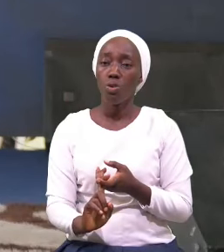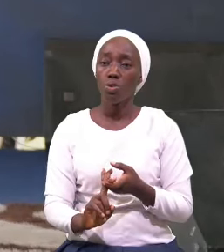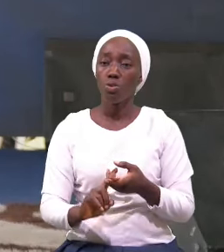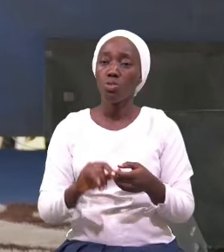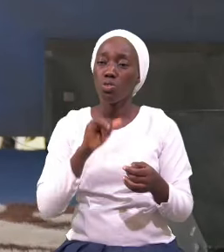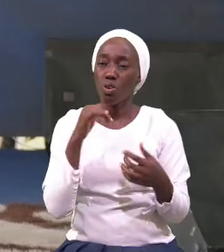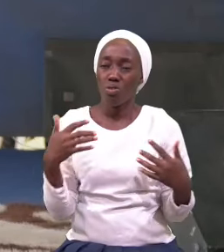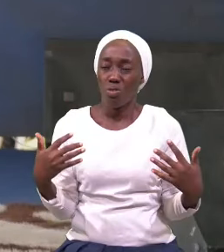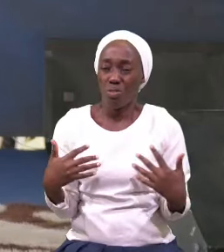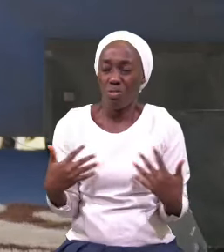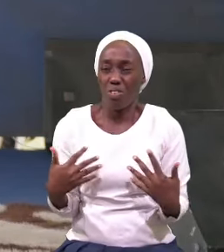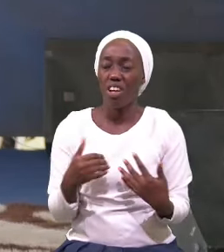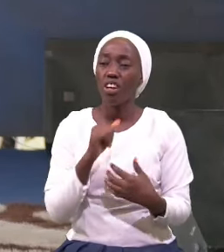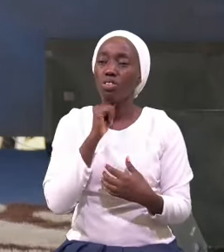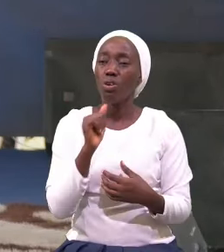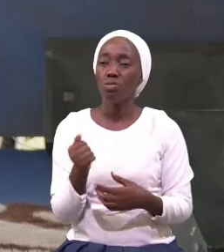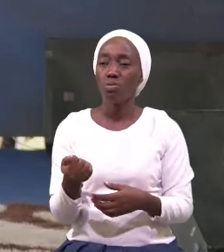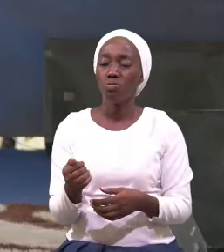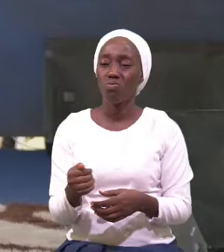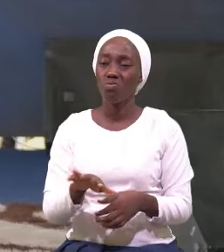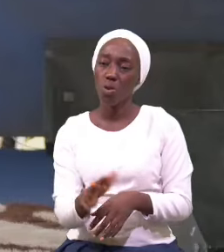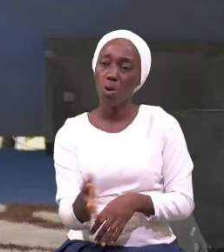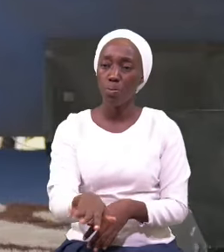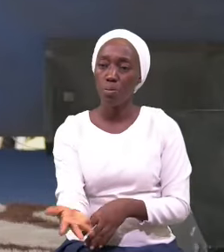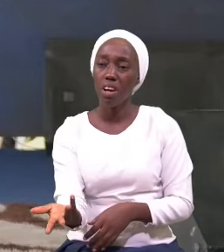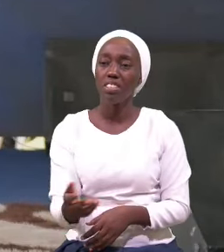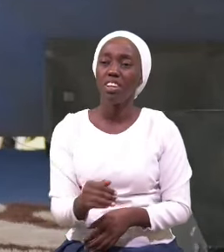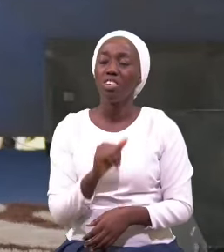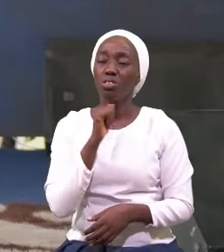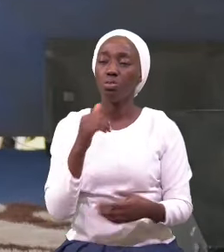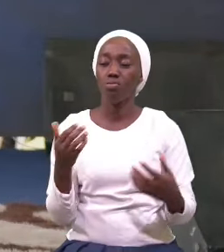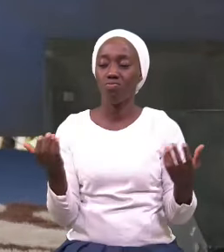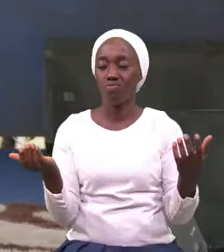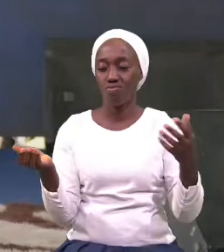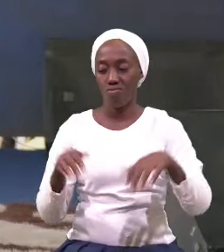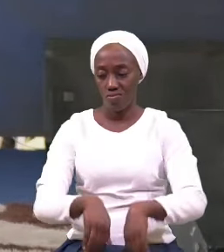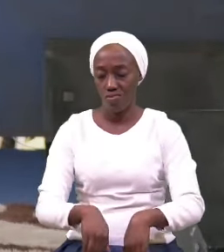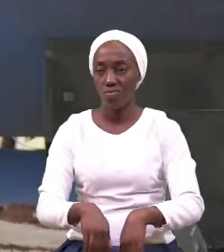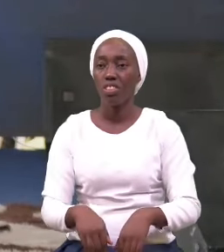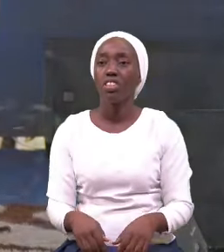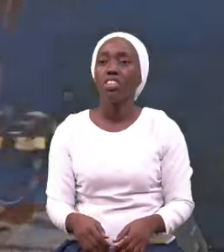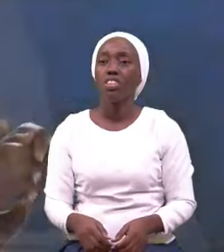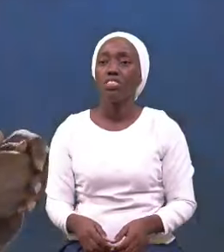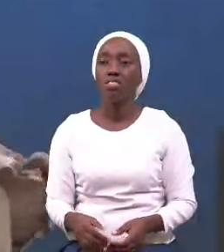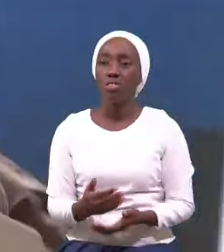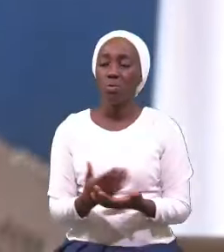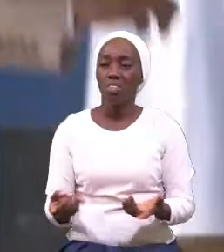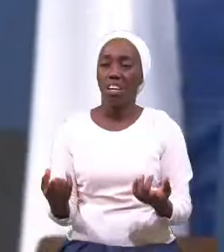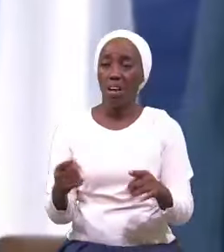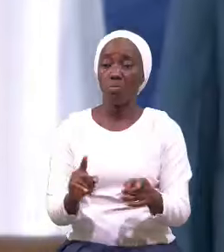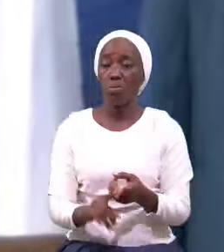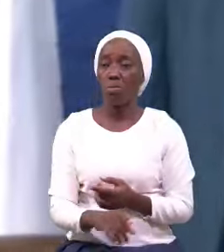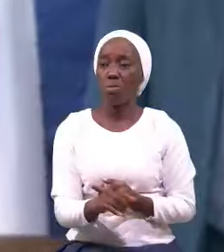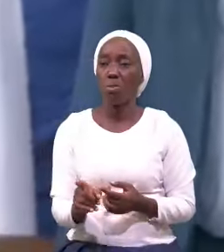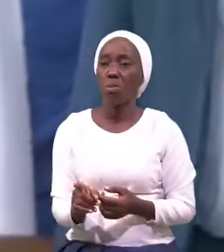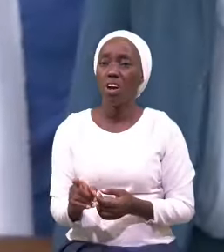not to compromise, not to collapse when things are against you.